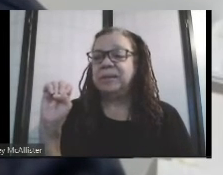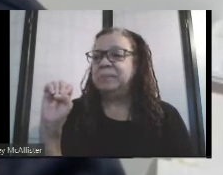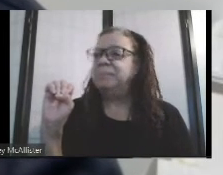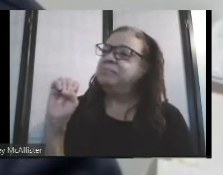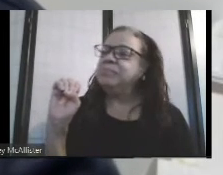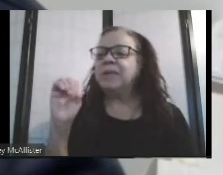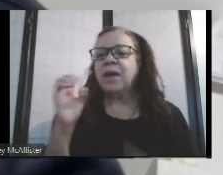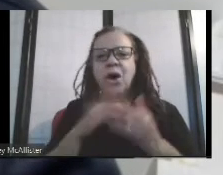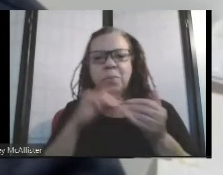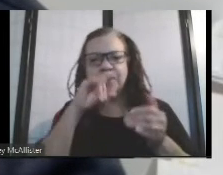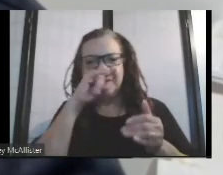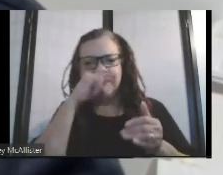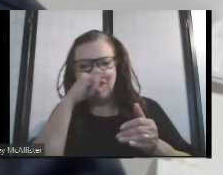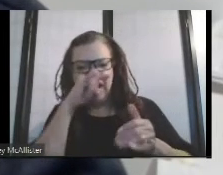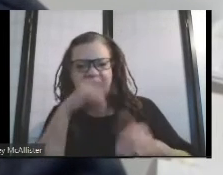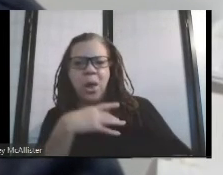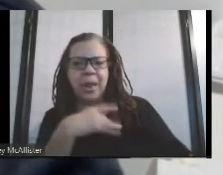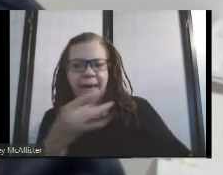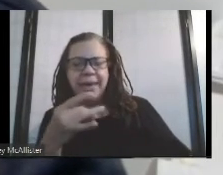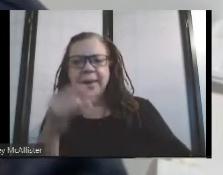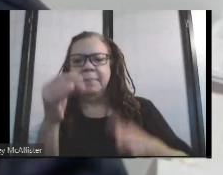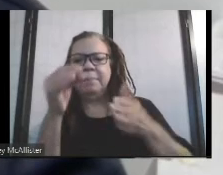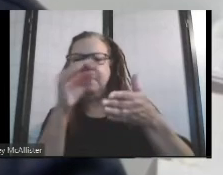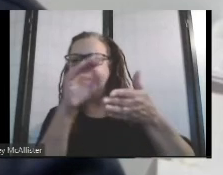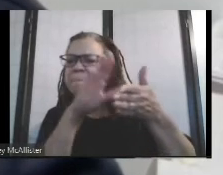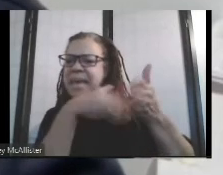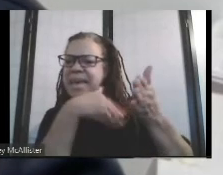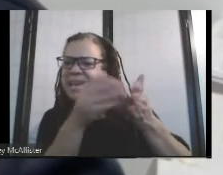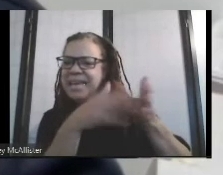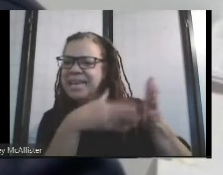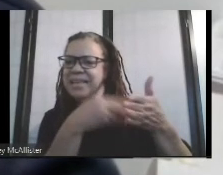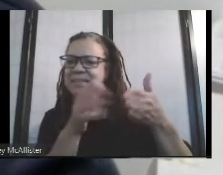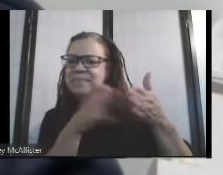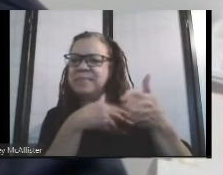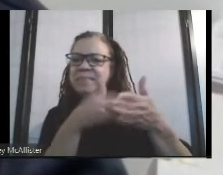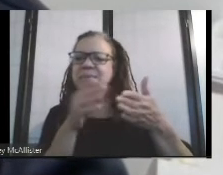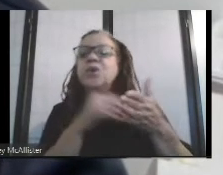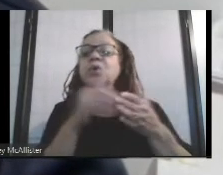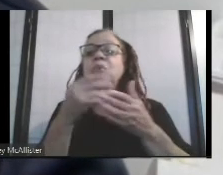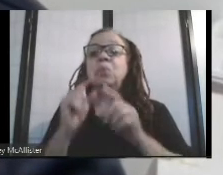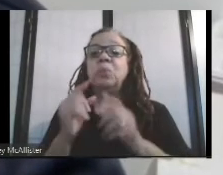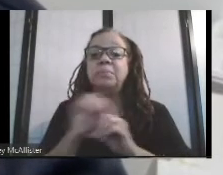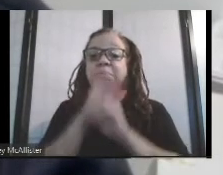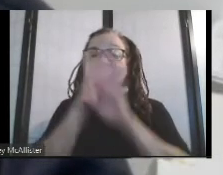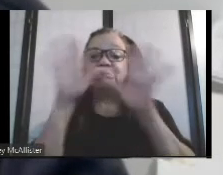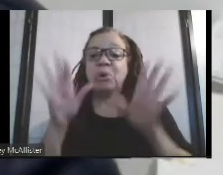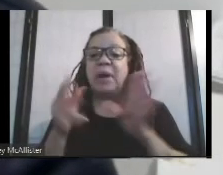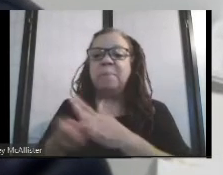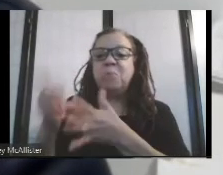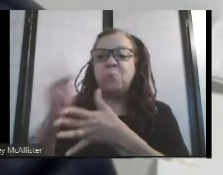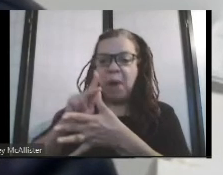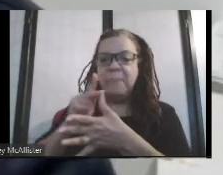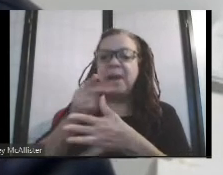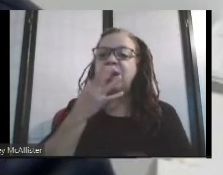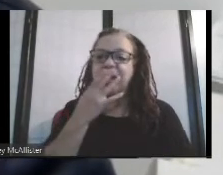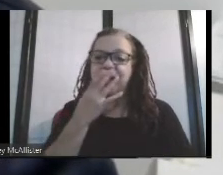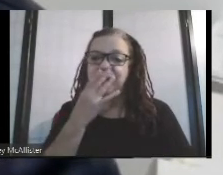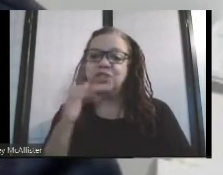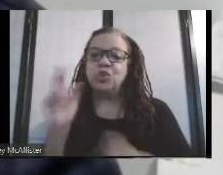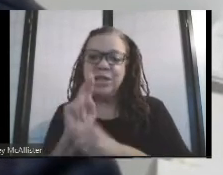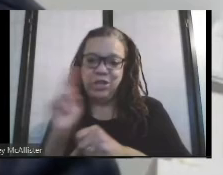this almost kind of childlike, you know, painting with a lot of primary colors and